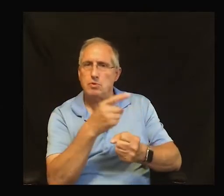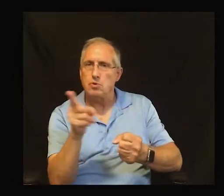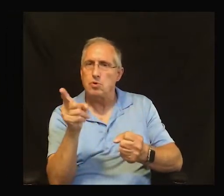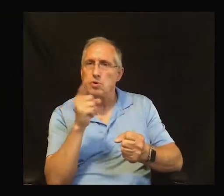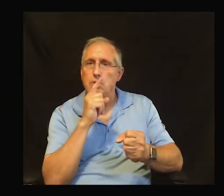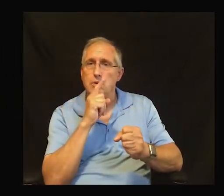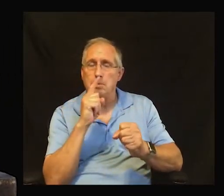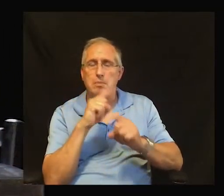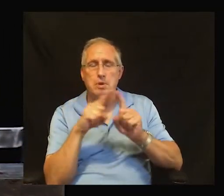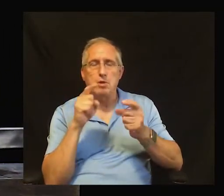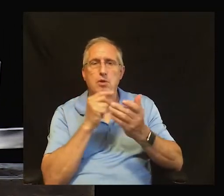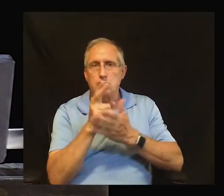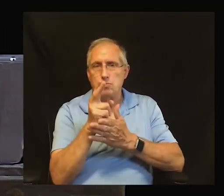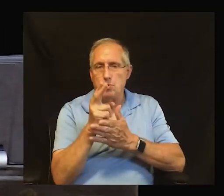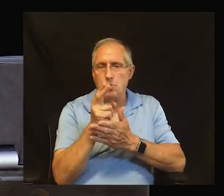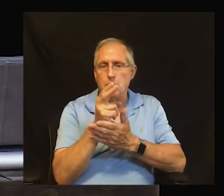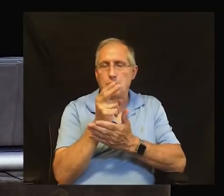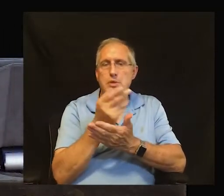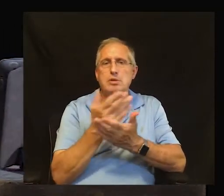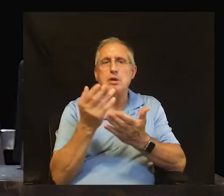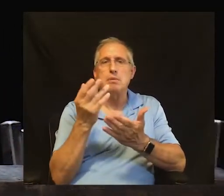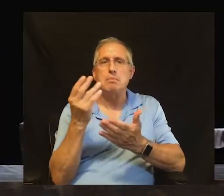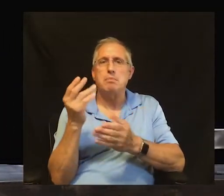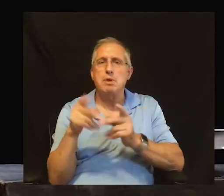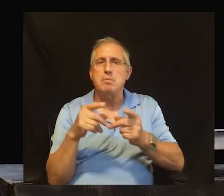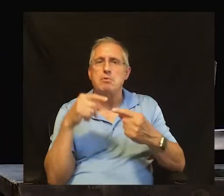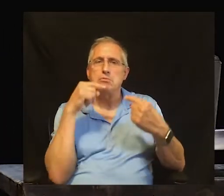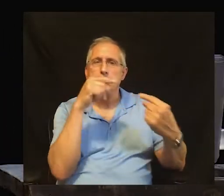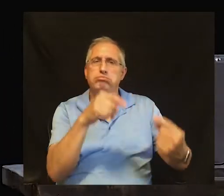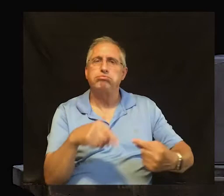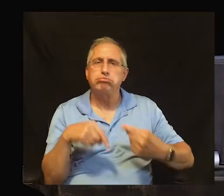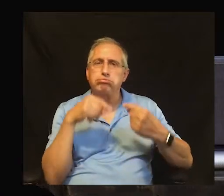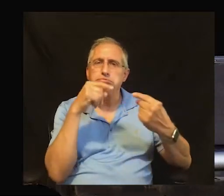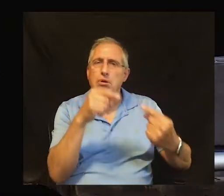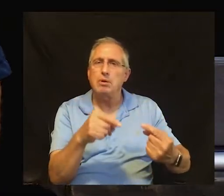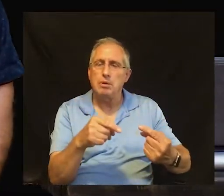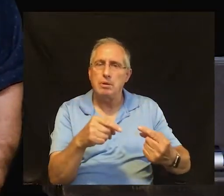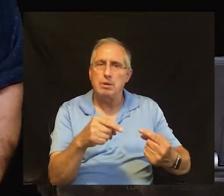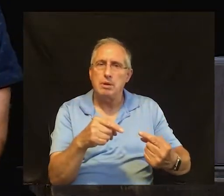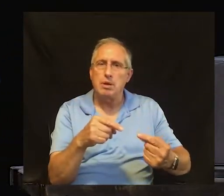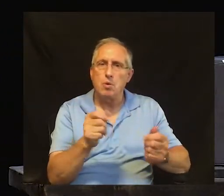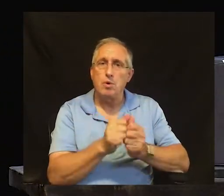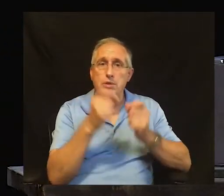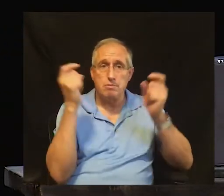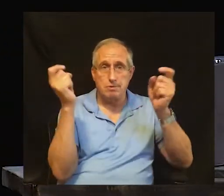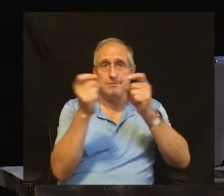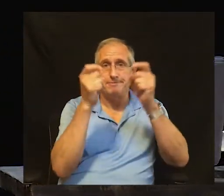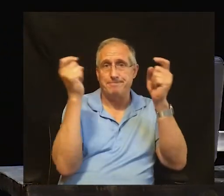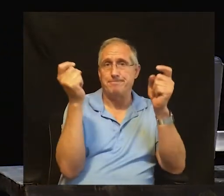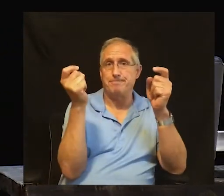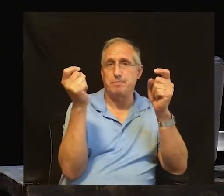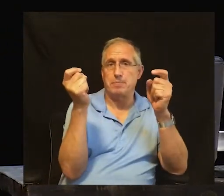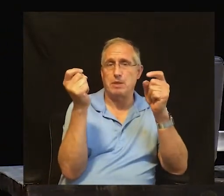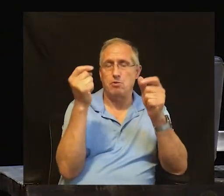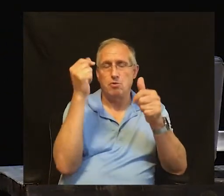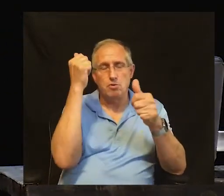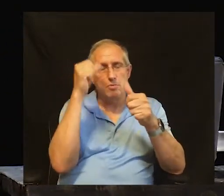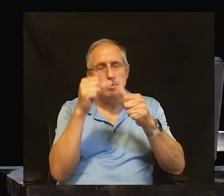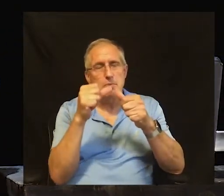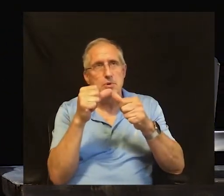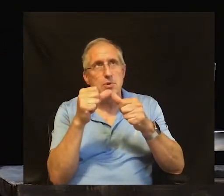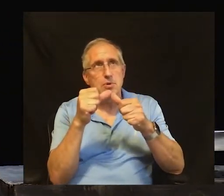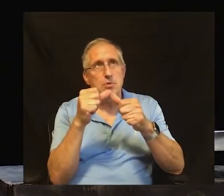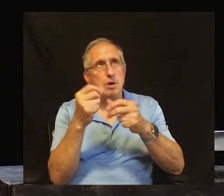us. But here's the truth. Some people struggle big time. They struggle big time with rejoicing.